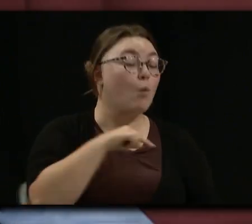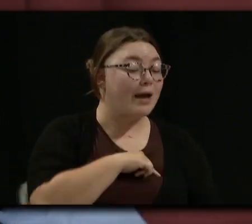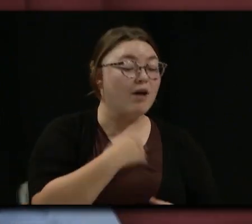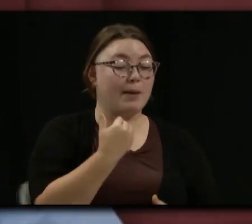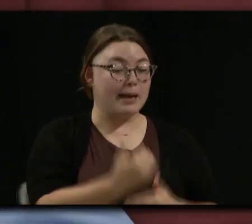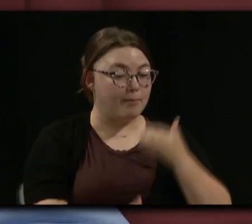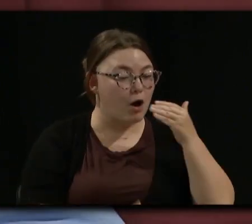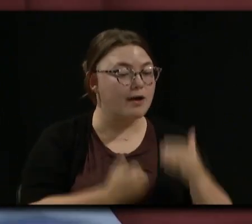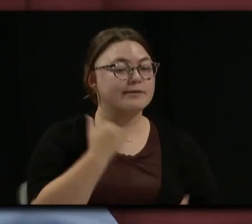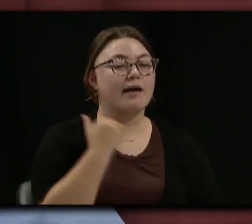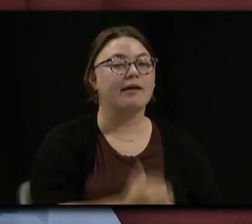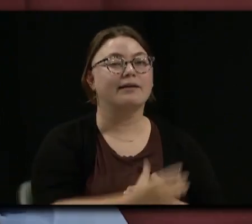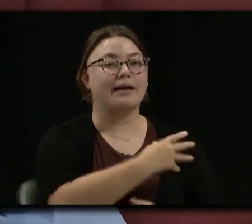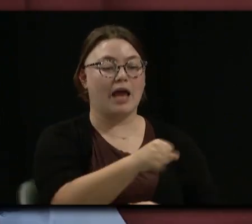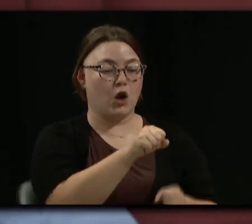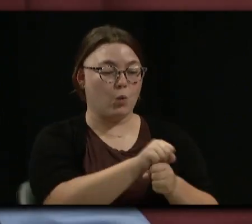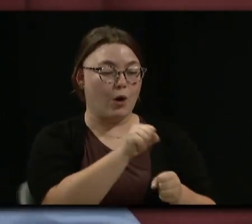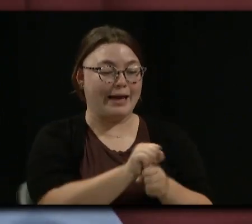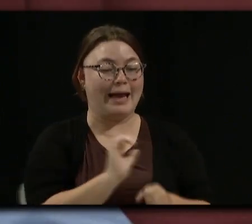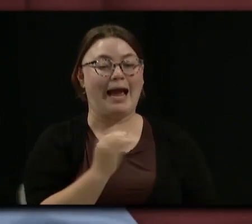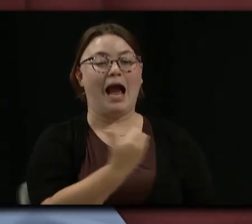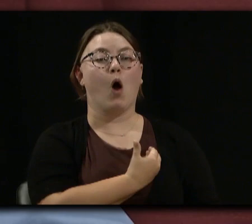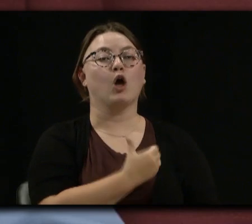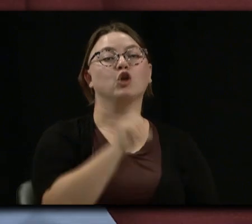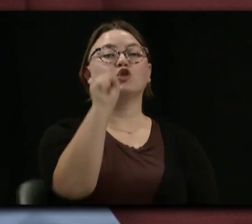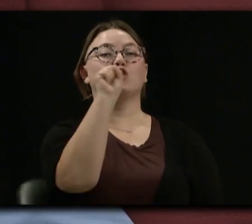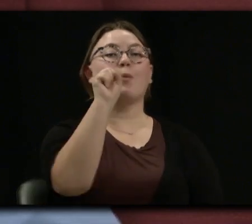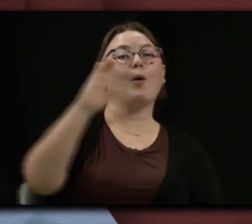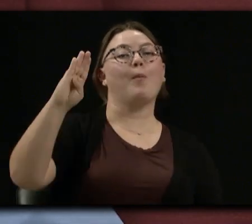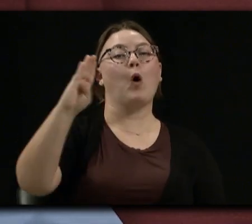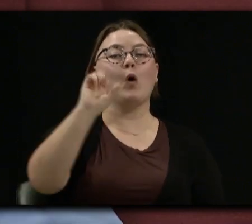working on what we call our Super Bowl. We've